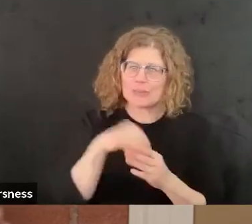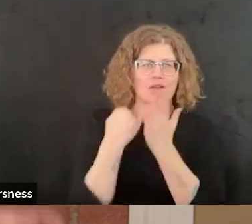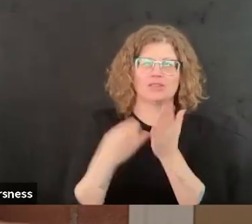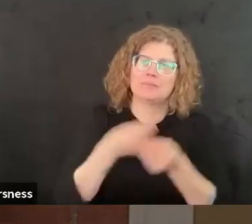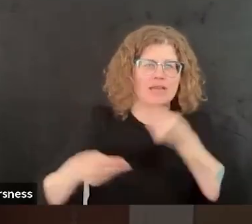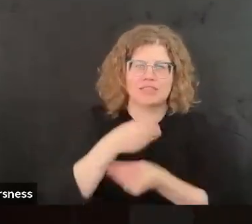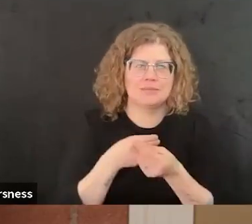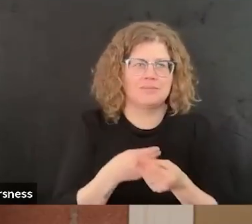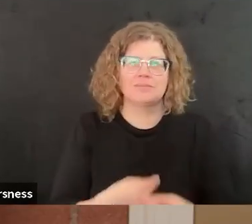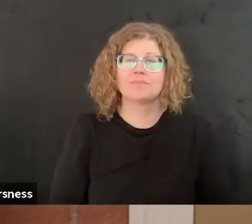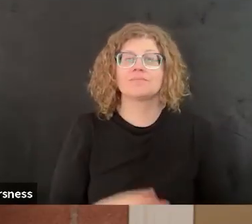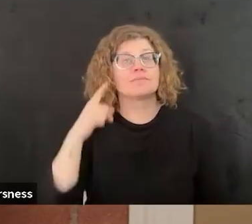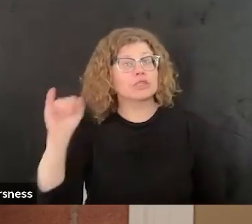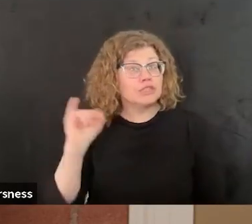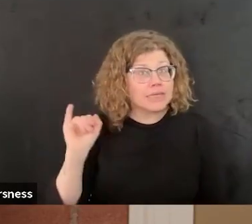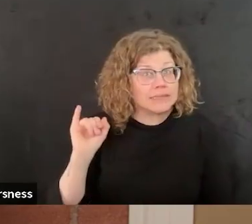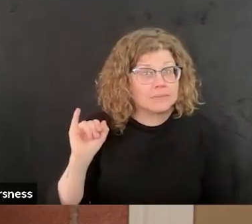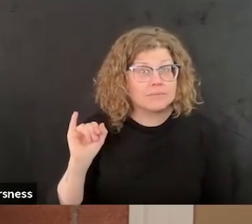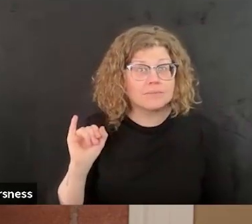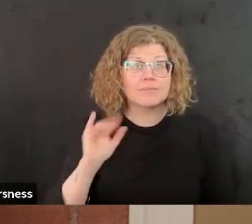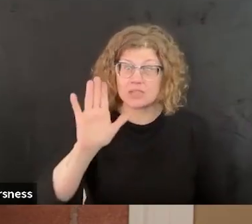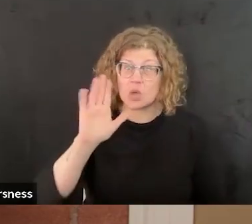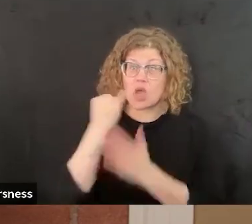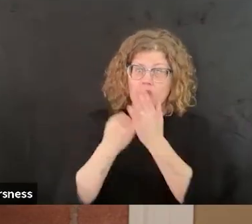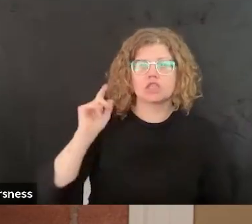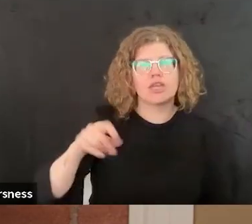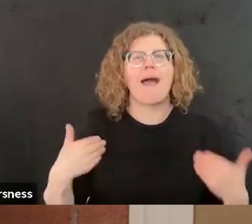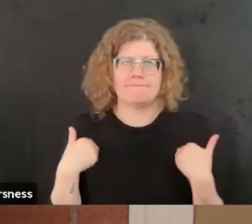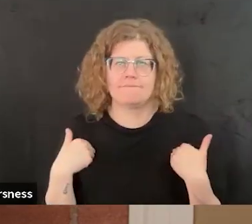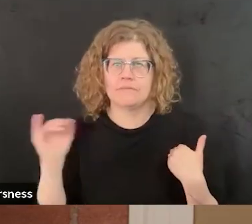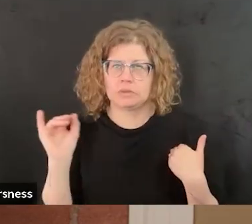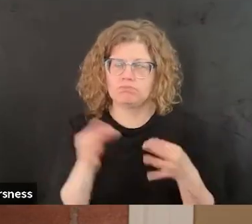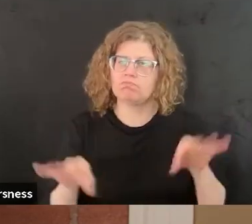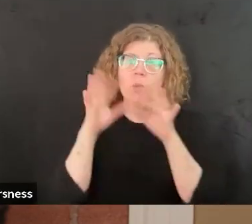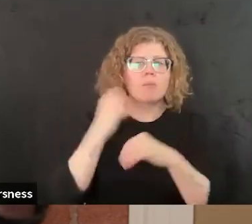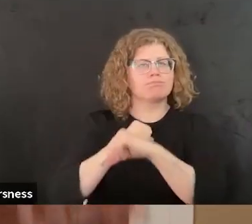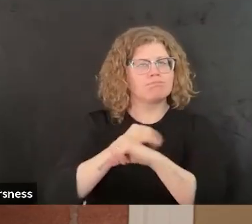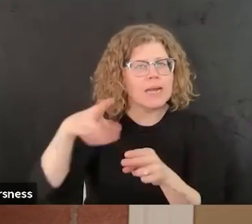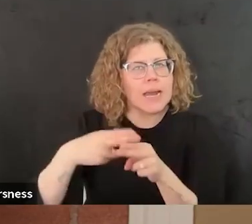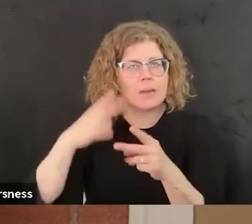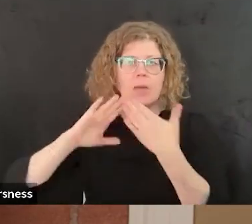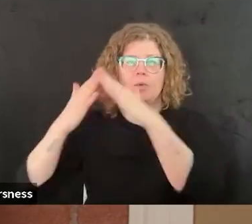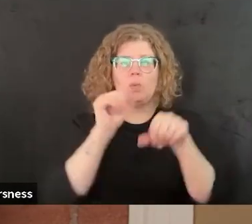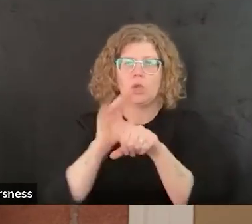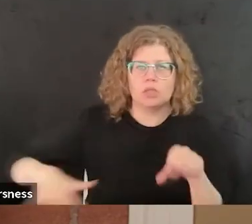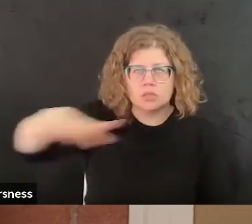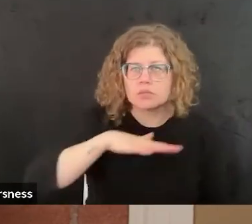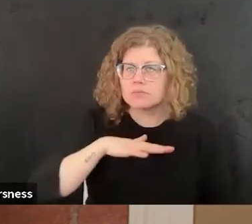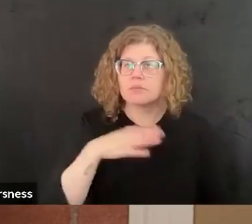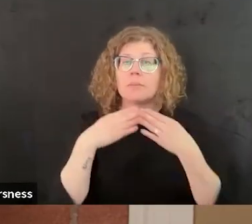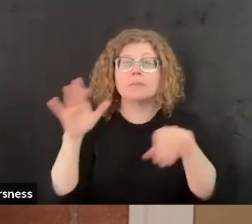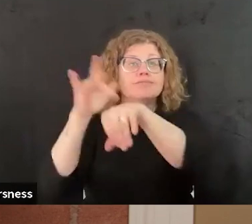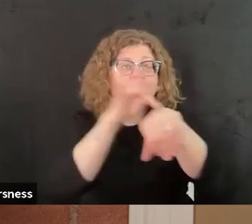art specific budget. Your insurance costs. So insurance is something that you as an artist should carry in order to protect yourself in the community